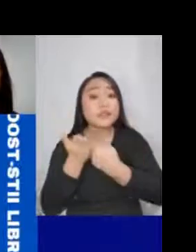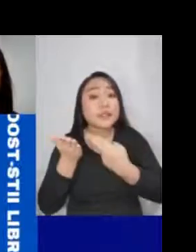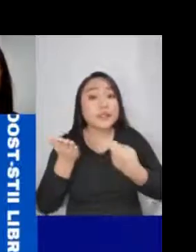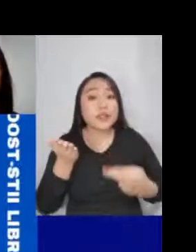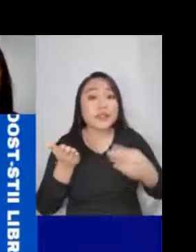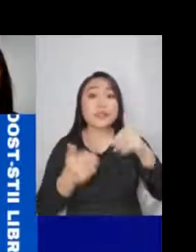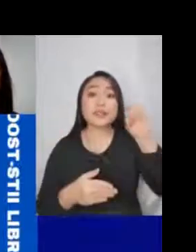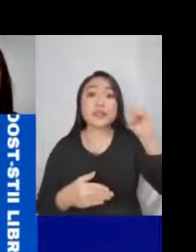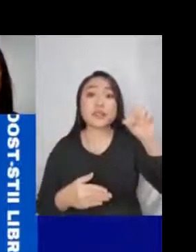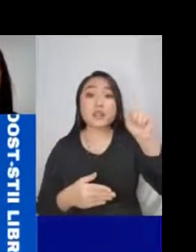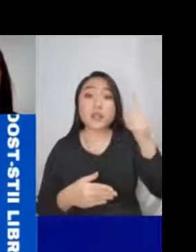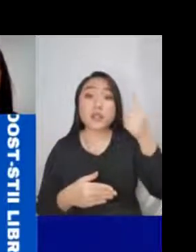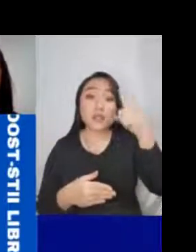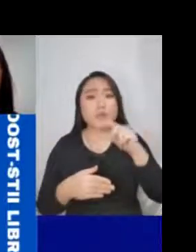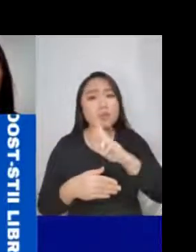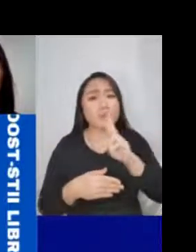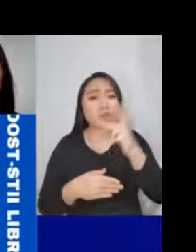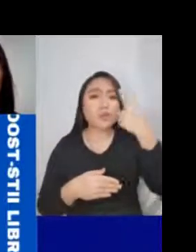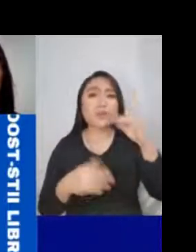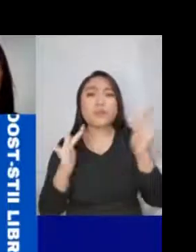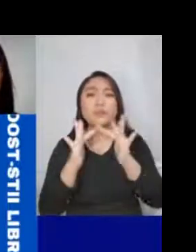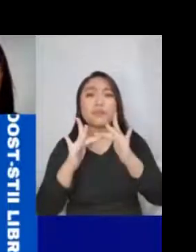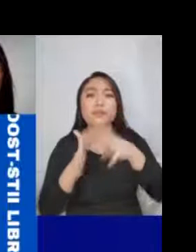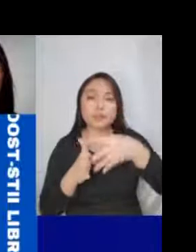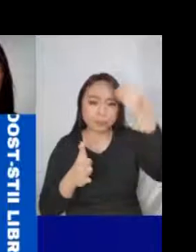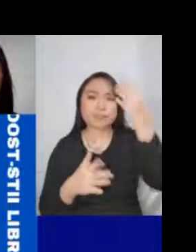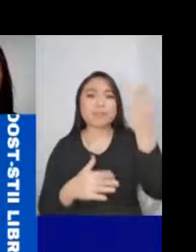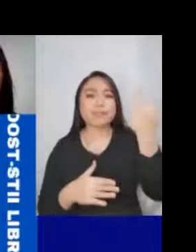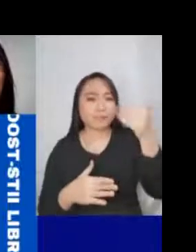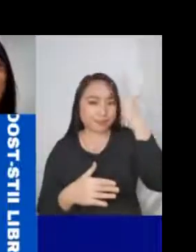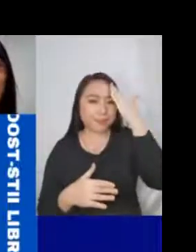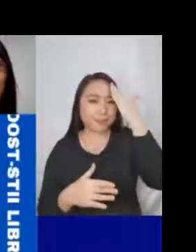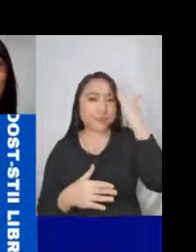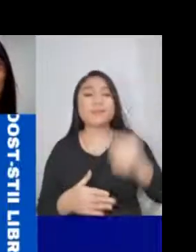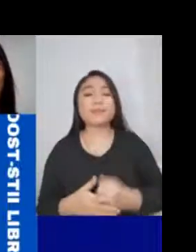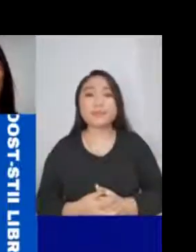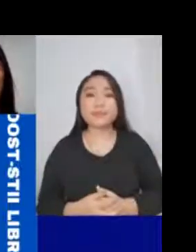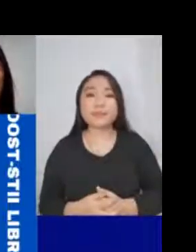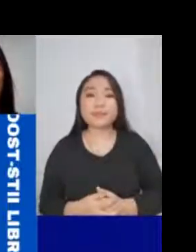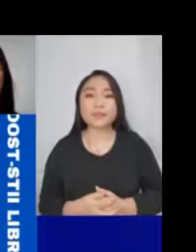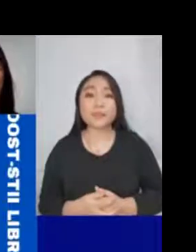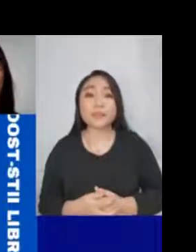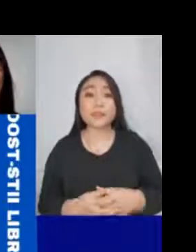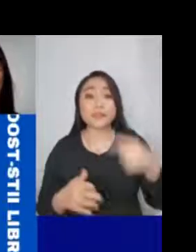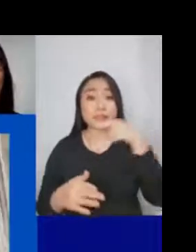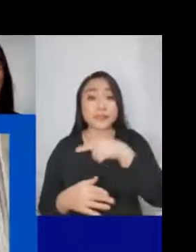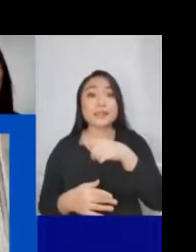and products of DOST-STII that you can use to your online learning. So let's get to know